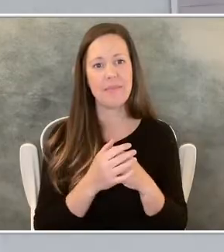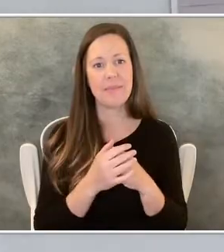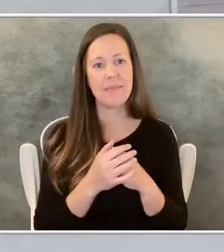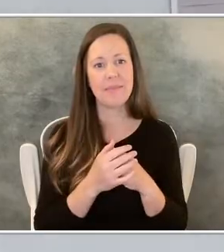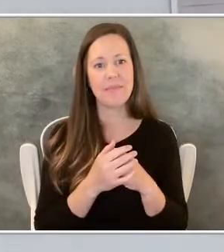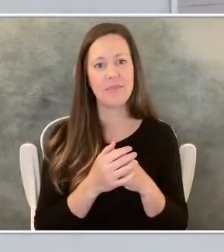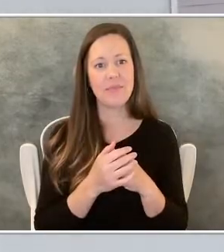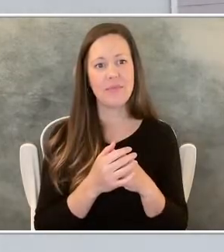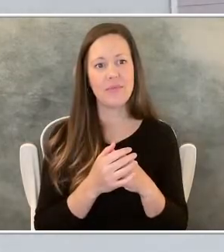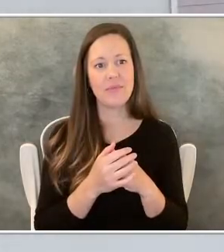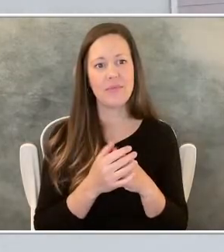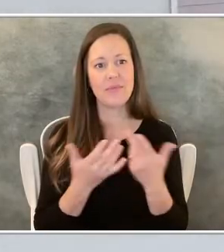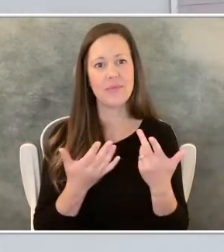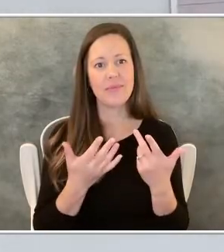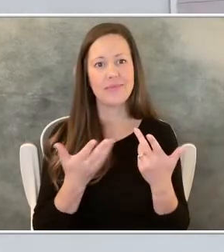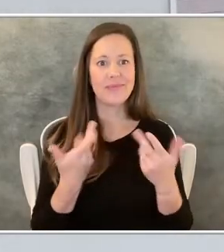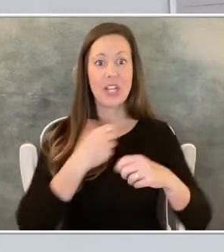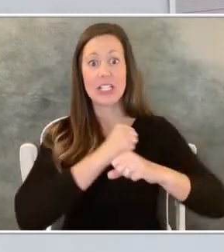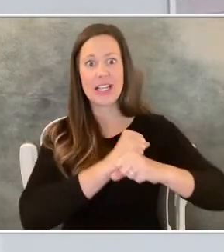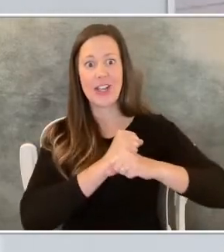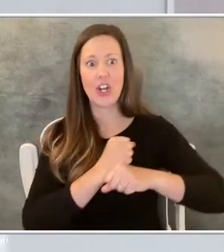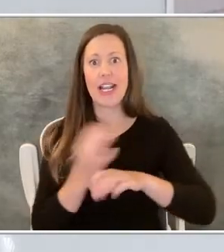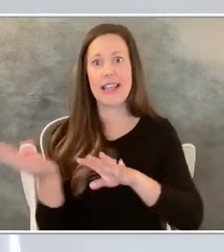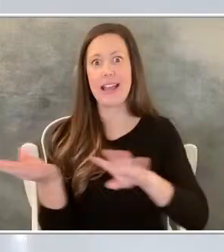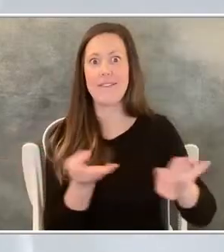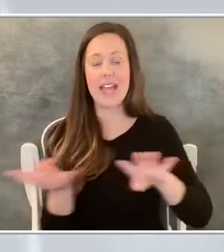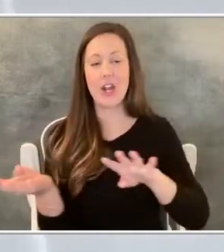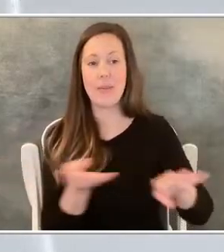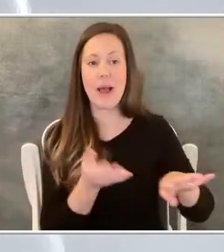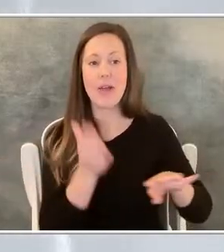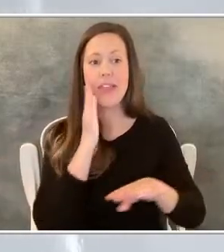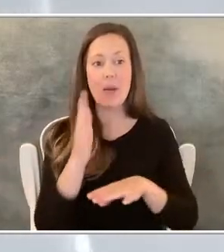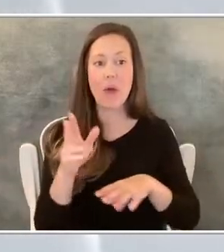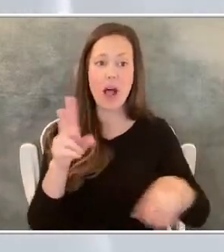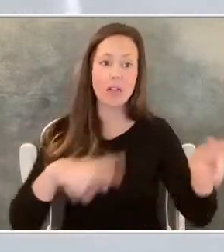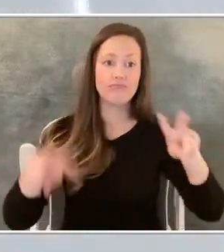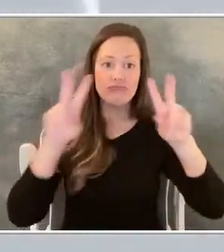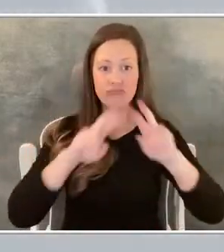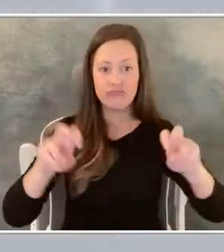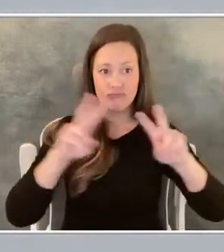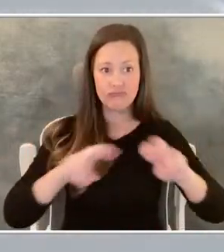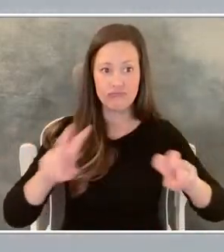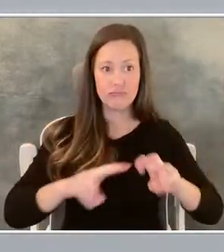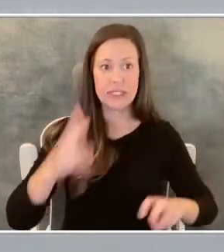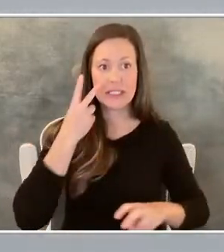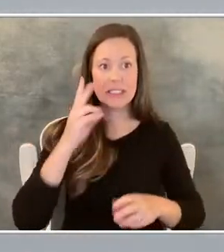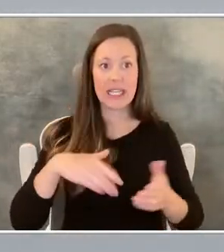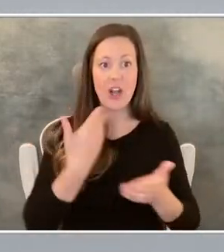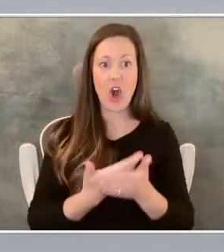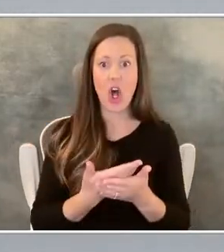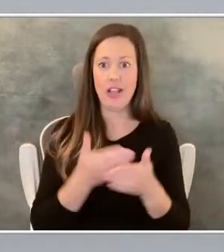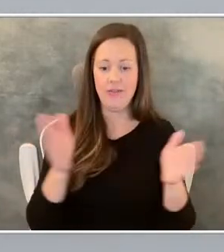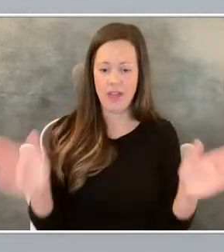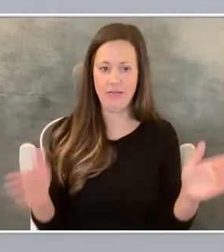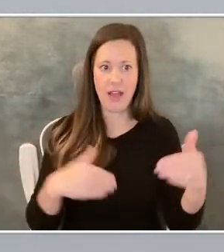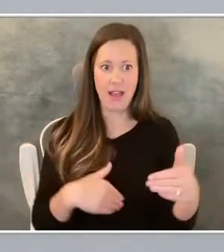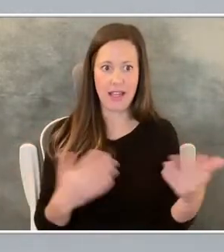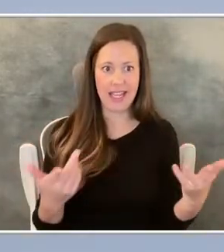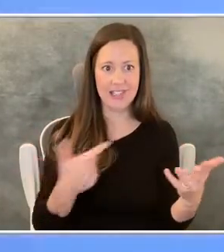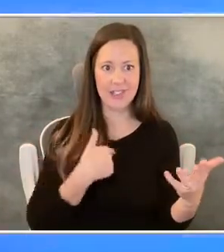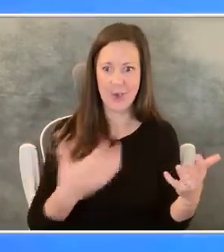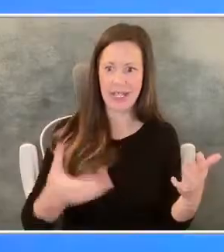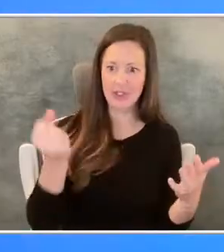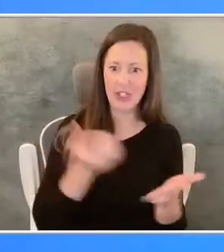conveyor belt that surveys all the luggage that goes through. And so I took items that family might carry in